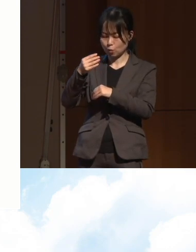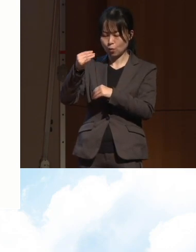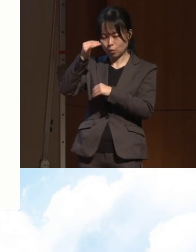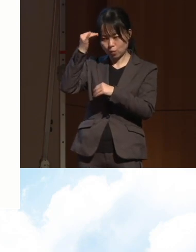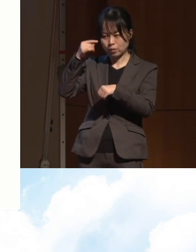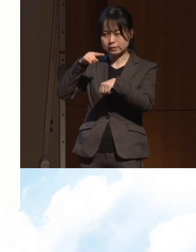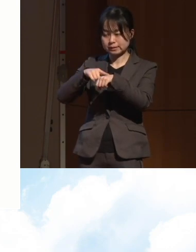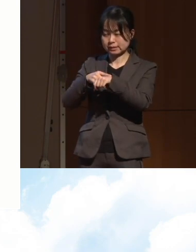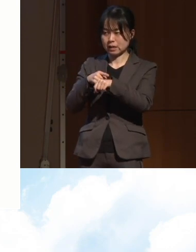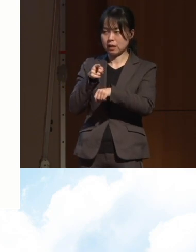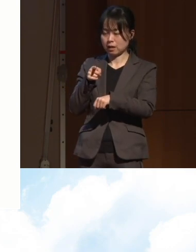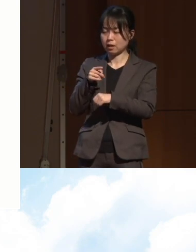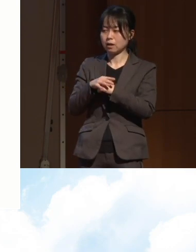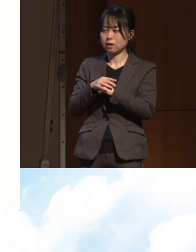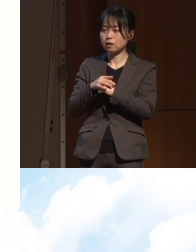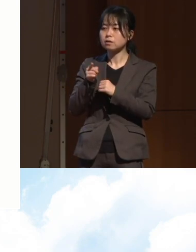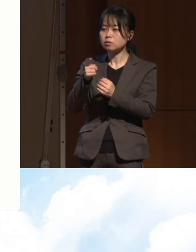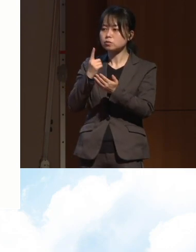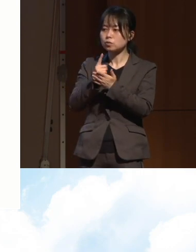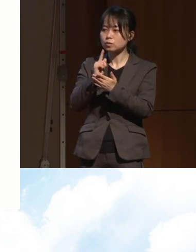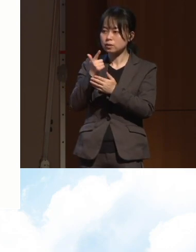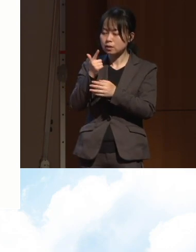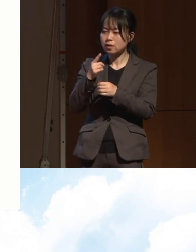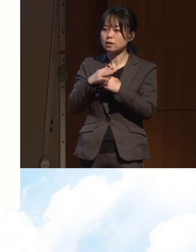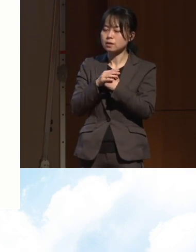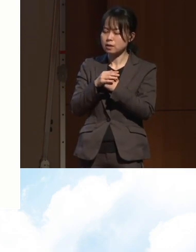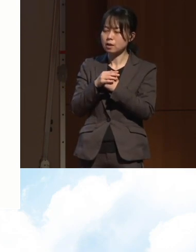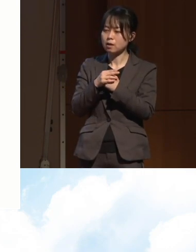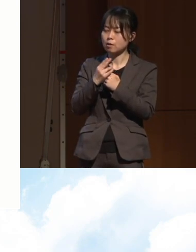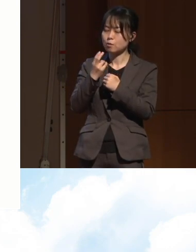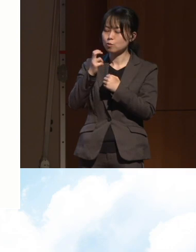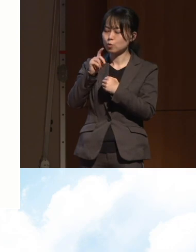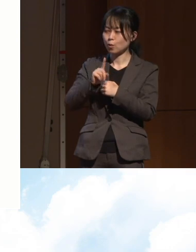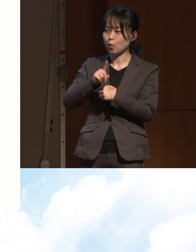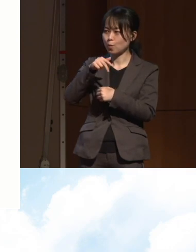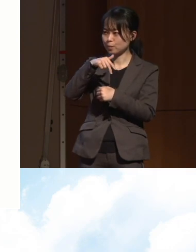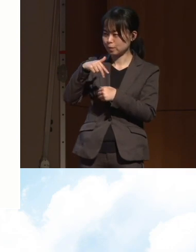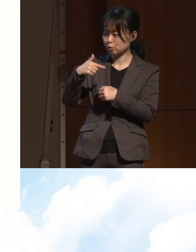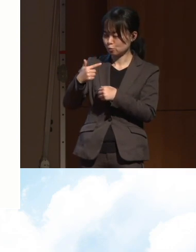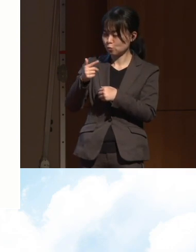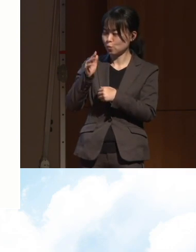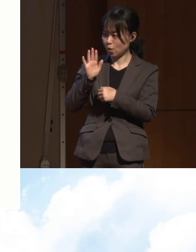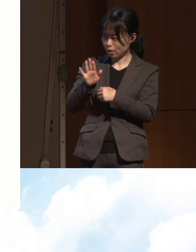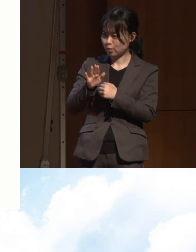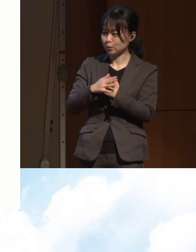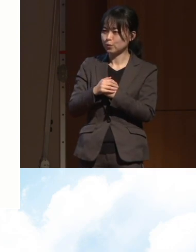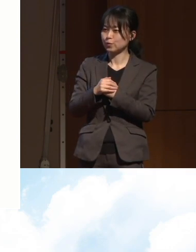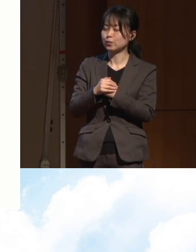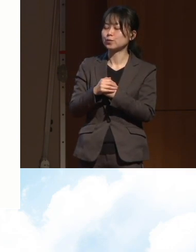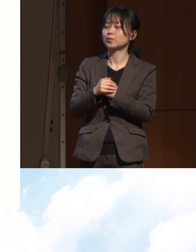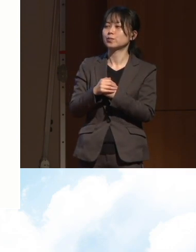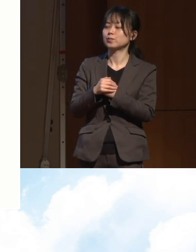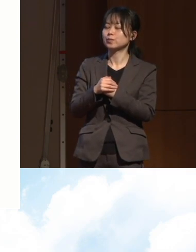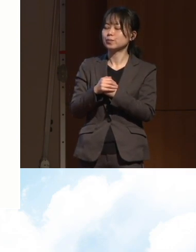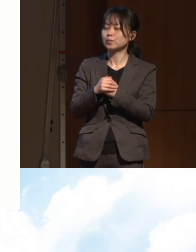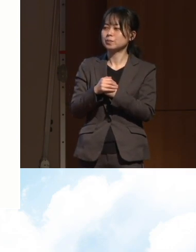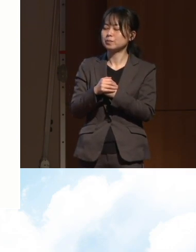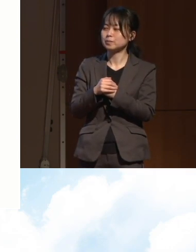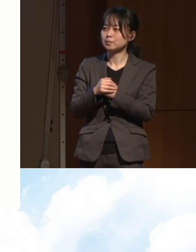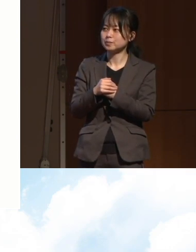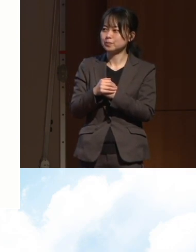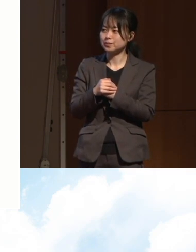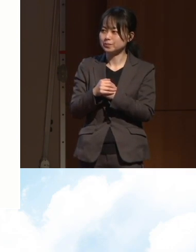broad tropism. So unlike some viruses that might concentrate in the nasal passages or the lungs, Ebola